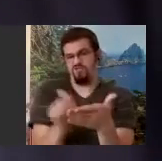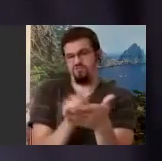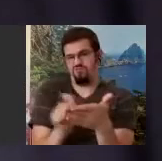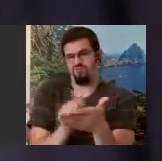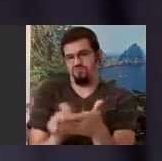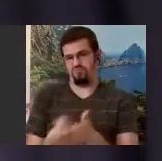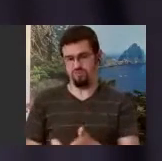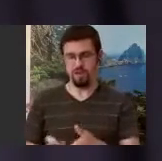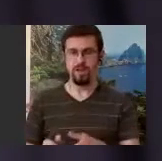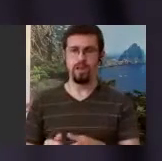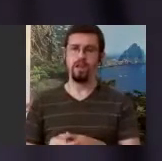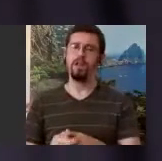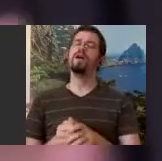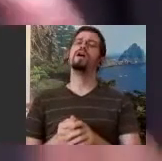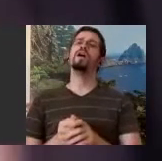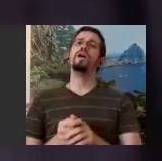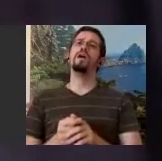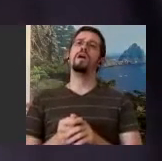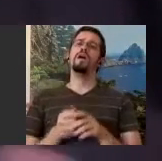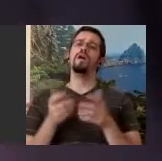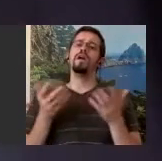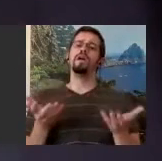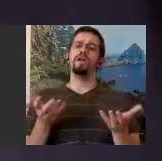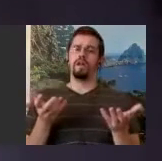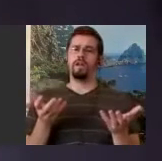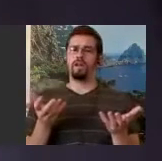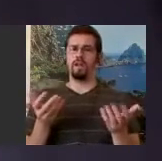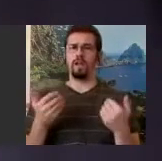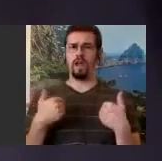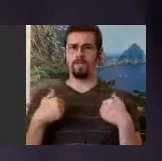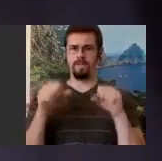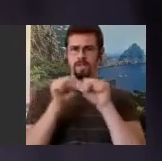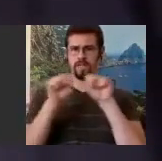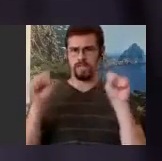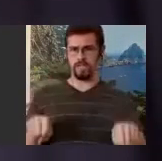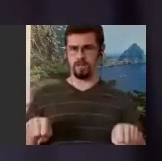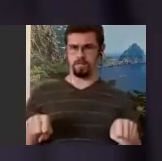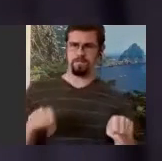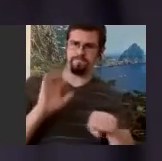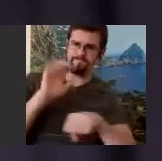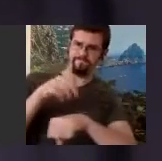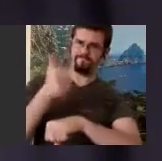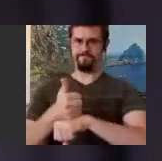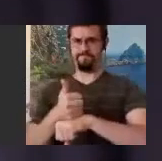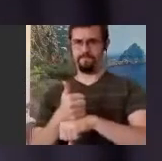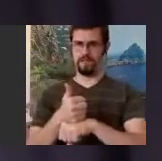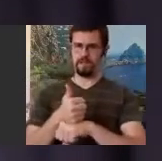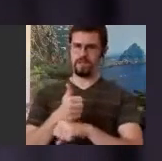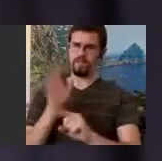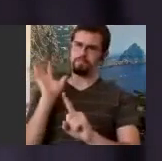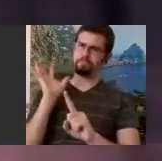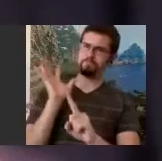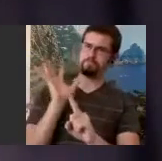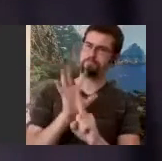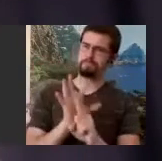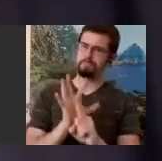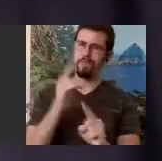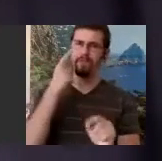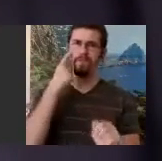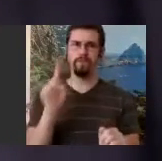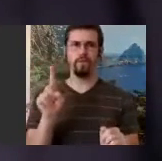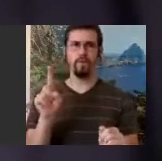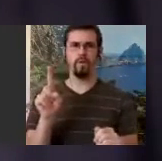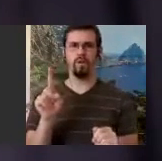There is a system in place that is very popular for